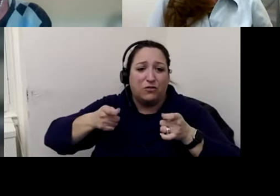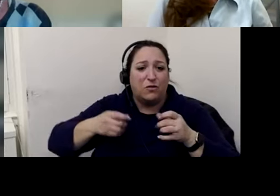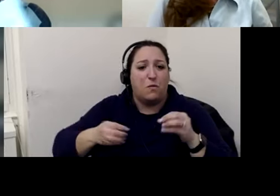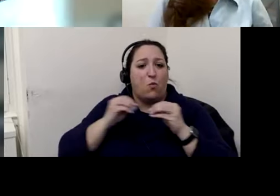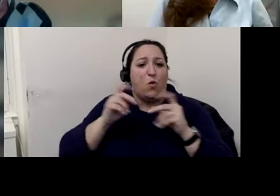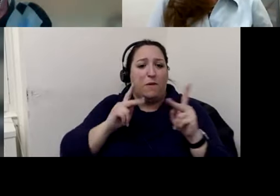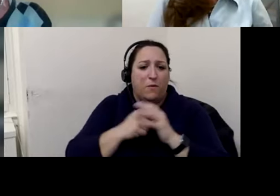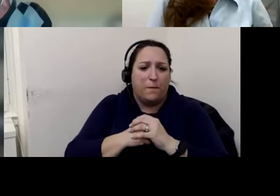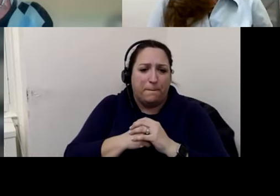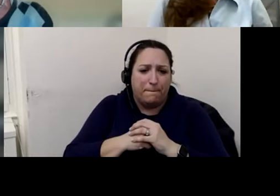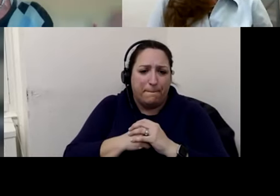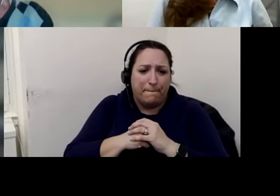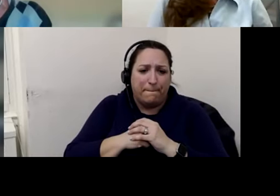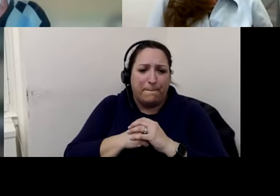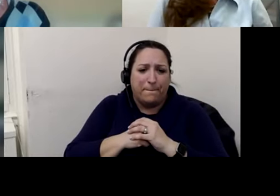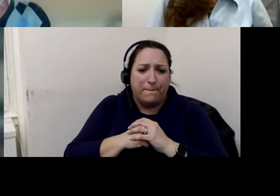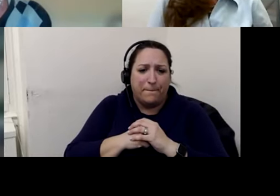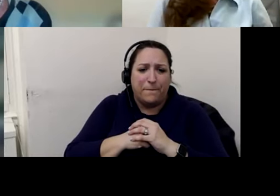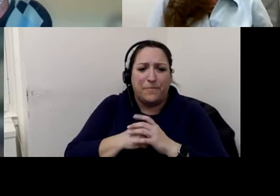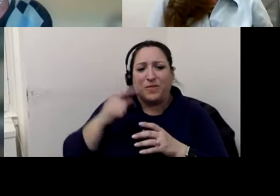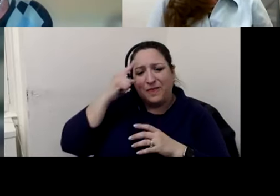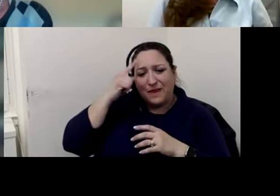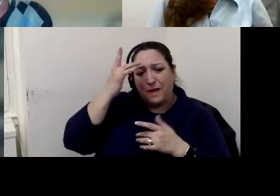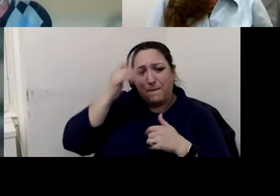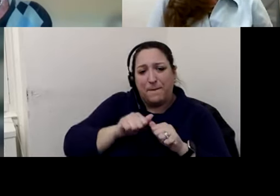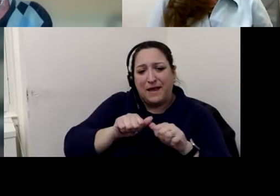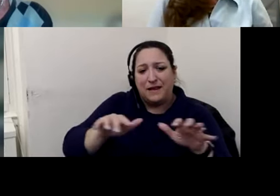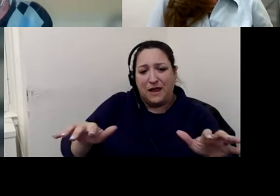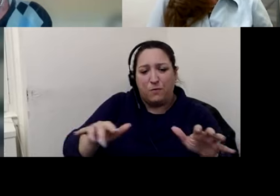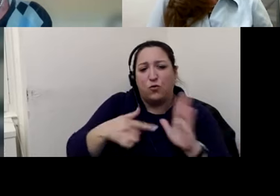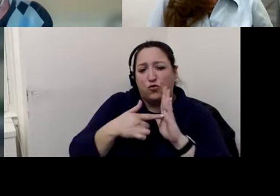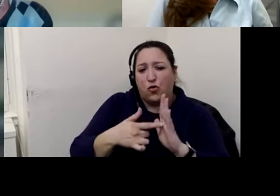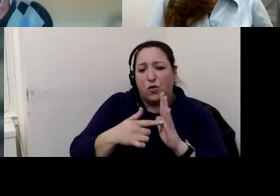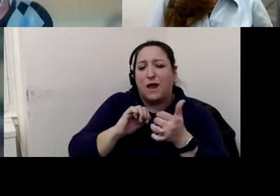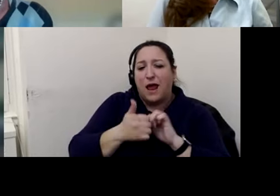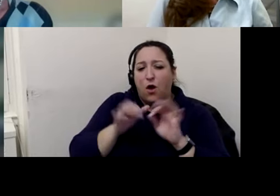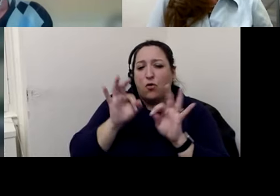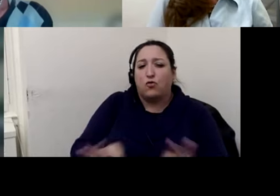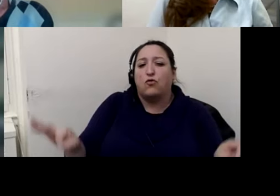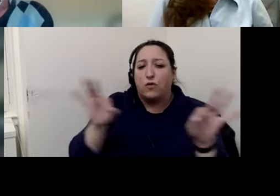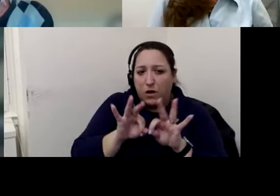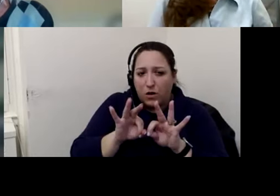people. I think the pandemic showed us just how critical